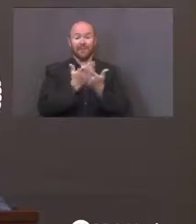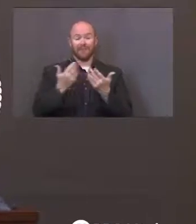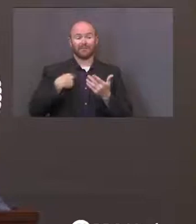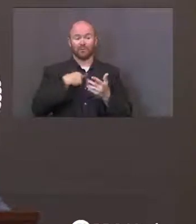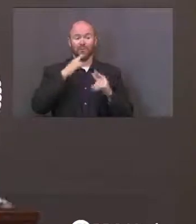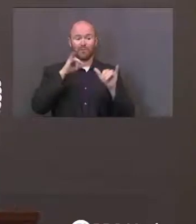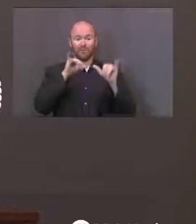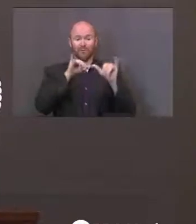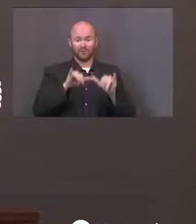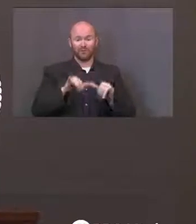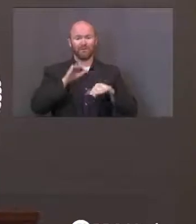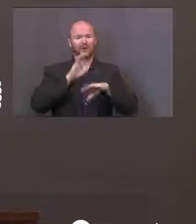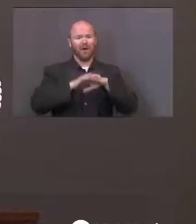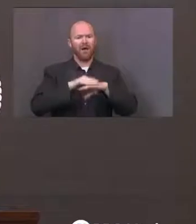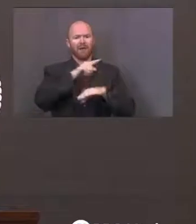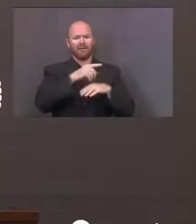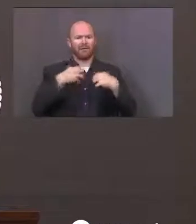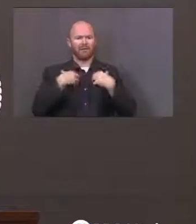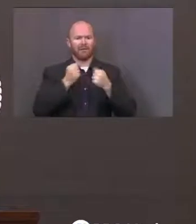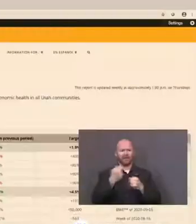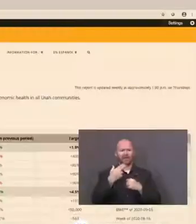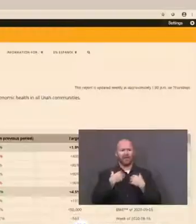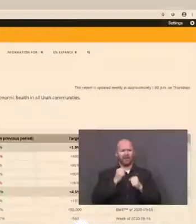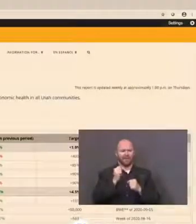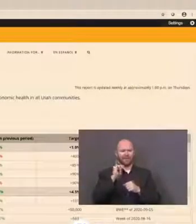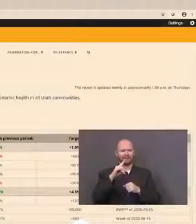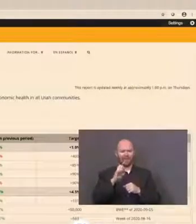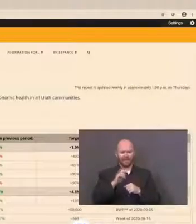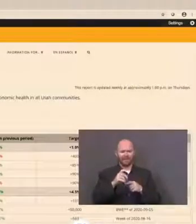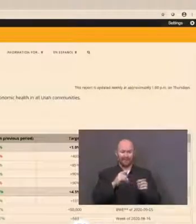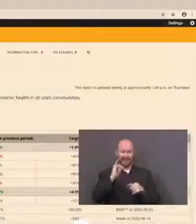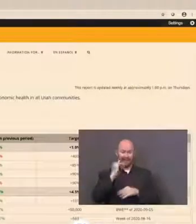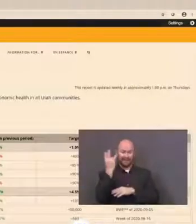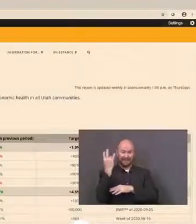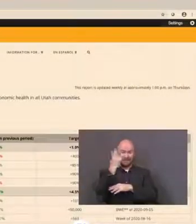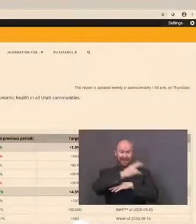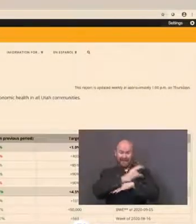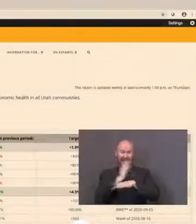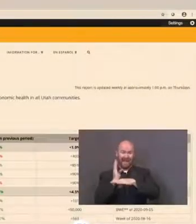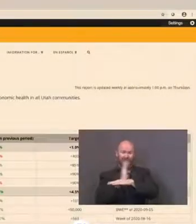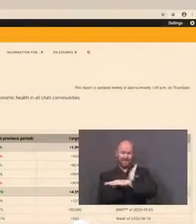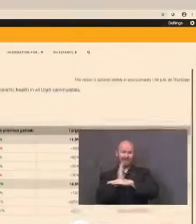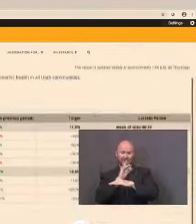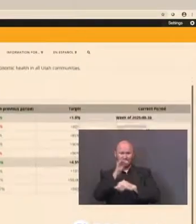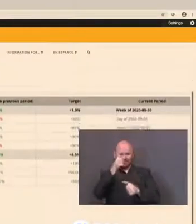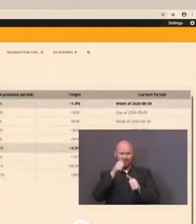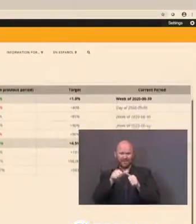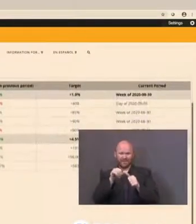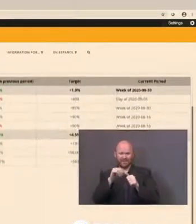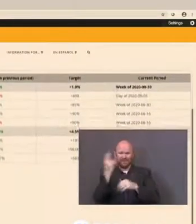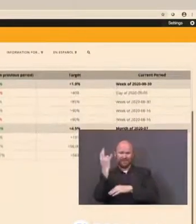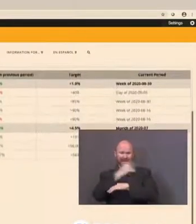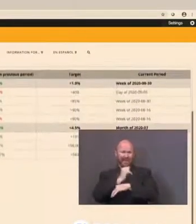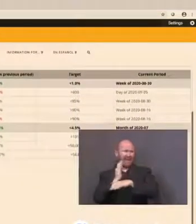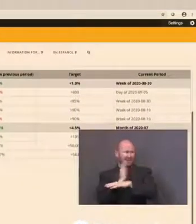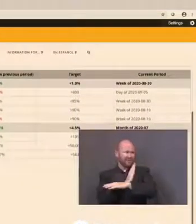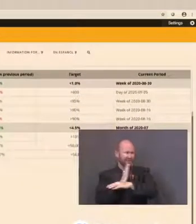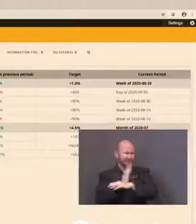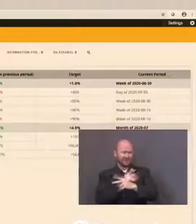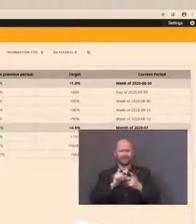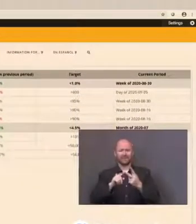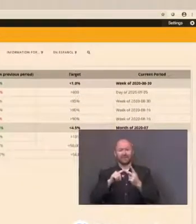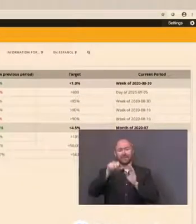side is of course, the 7-day rolling average that Dr. Dunn talked about today, number of cases per day, the